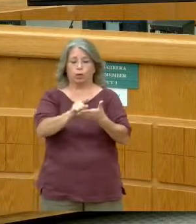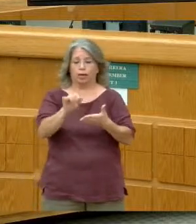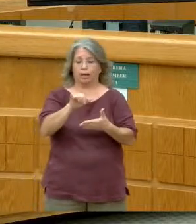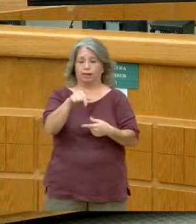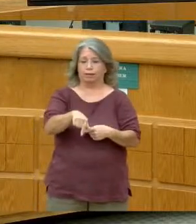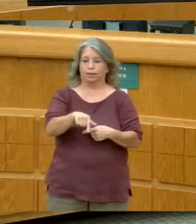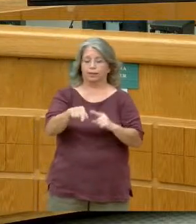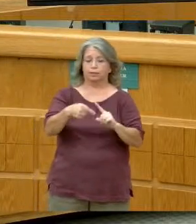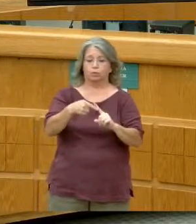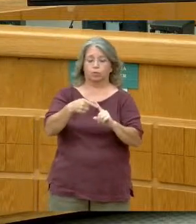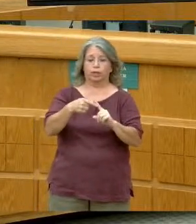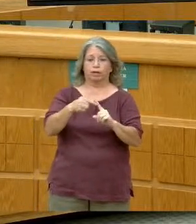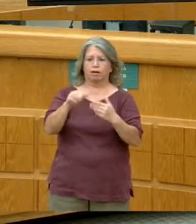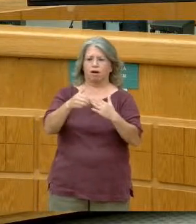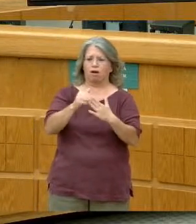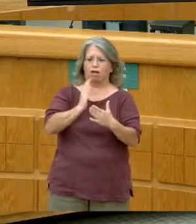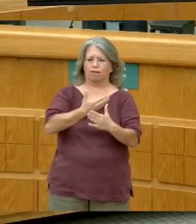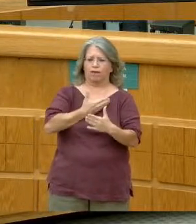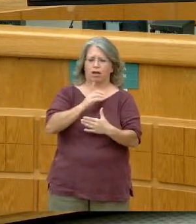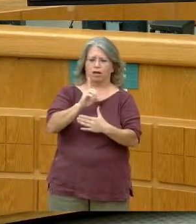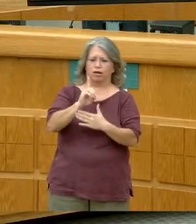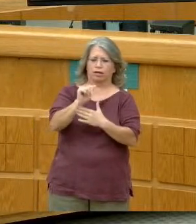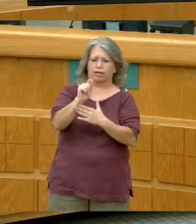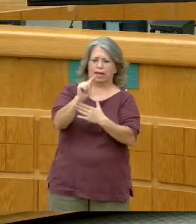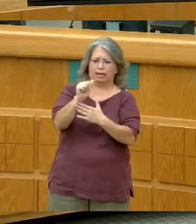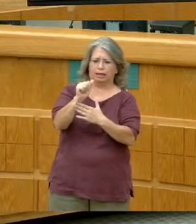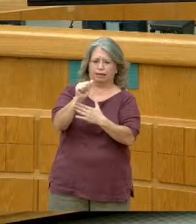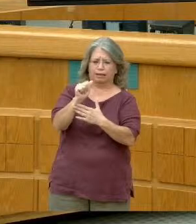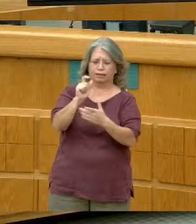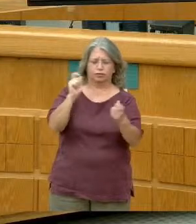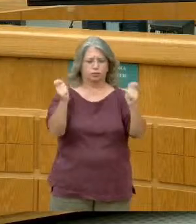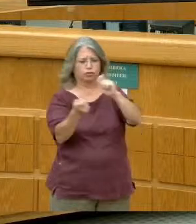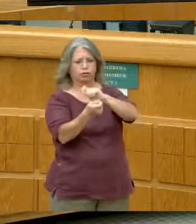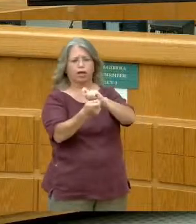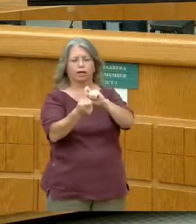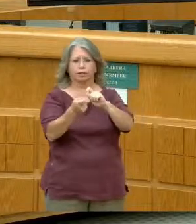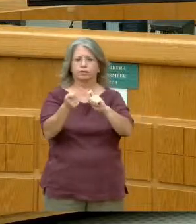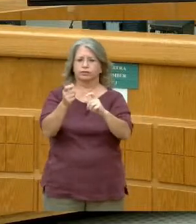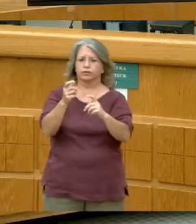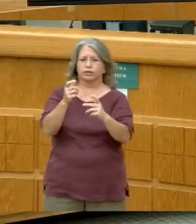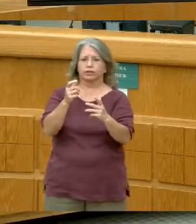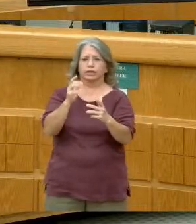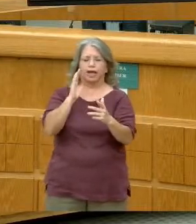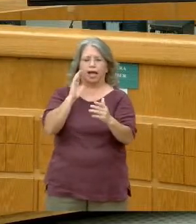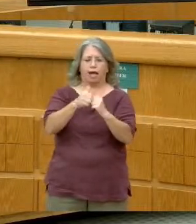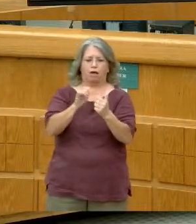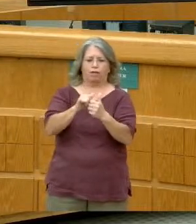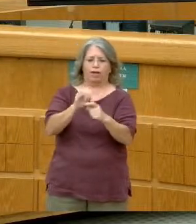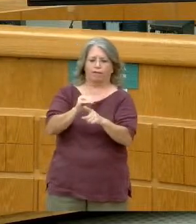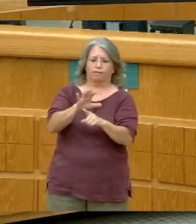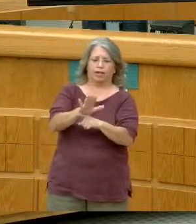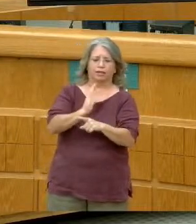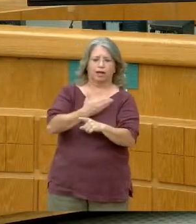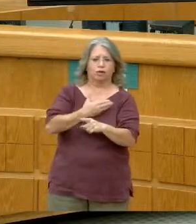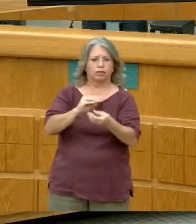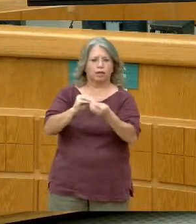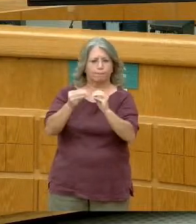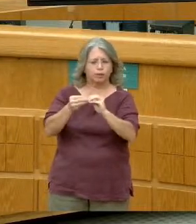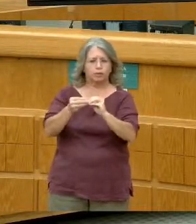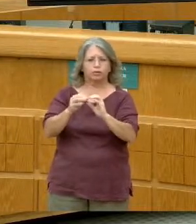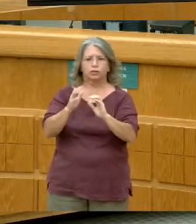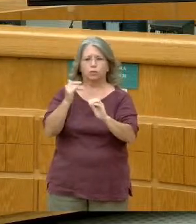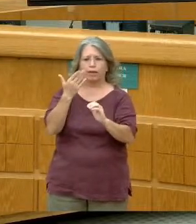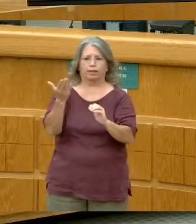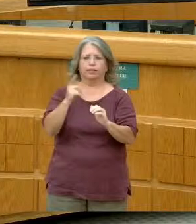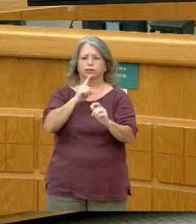changed, explain how those changes affected the numbers and kind of why things are different now than they were before. And